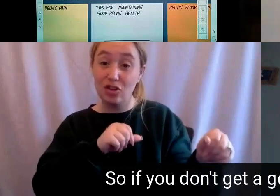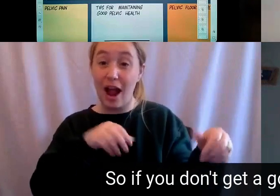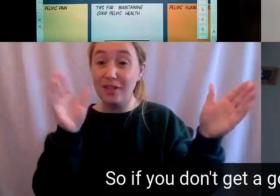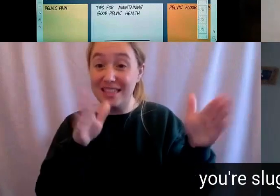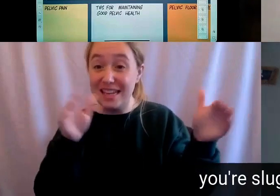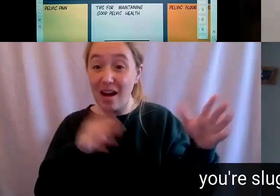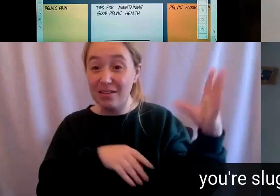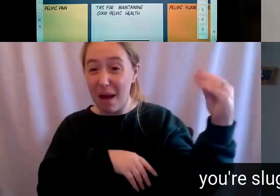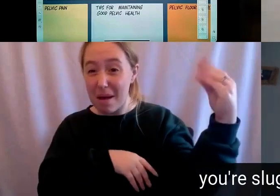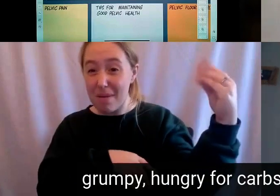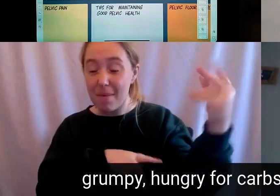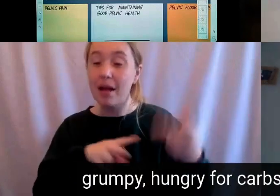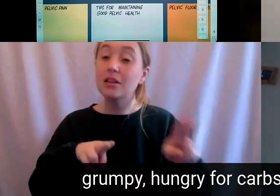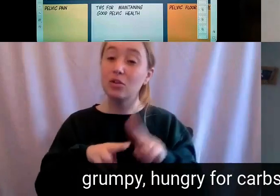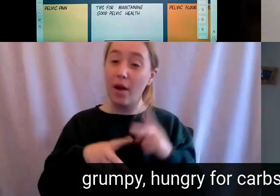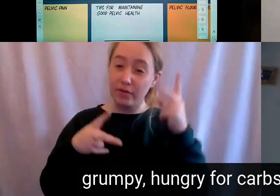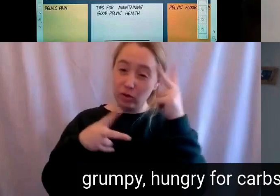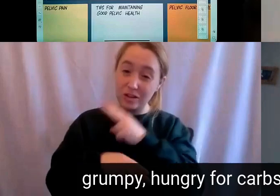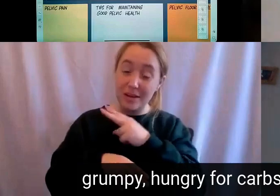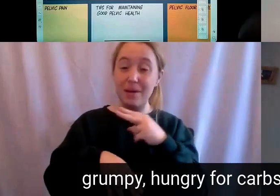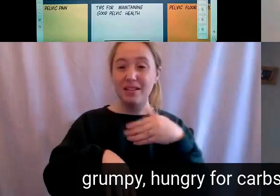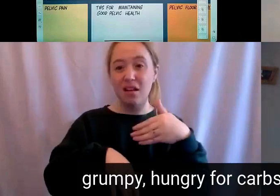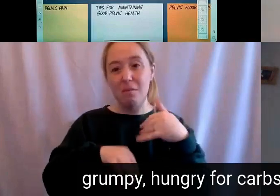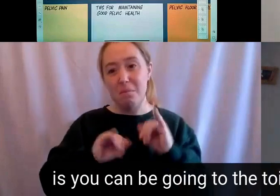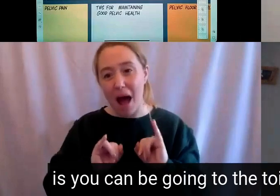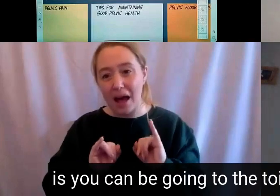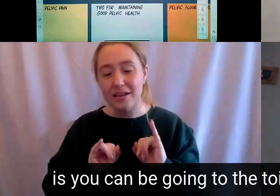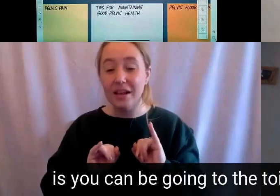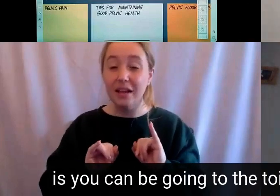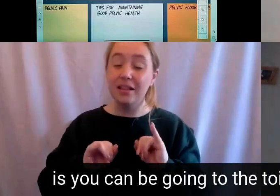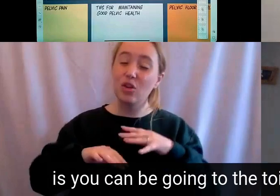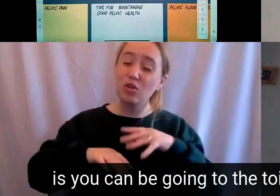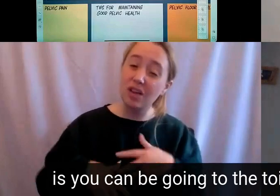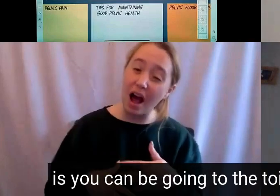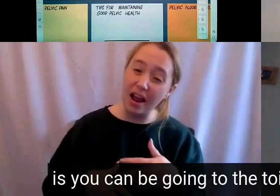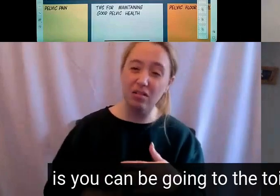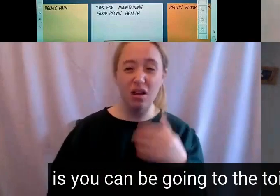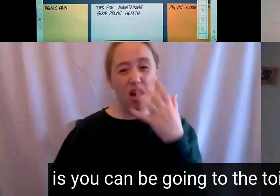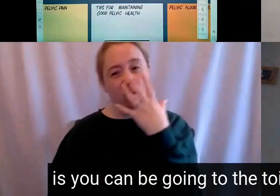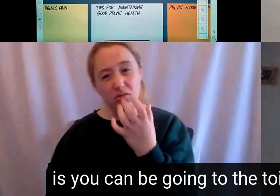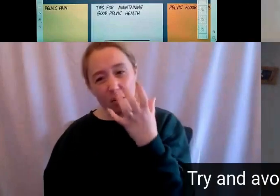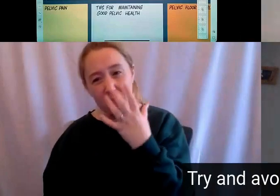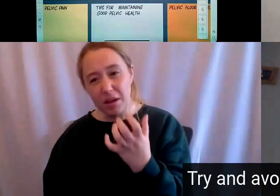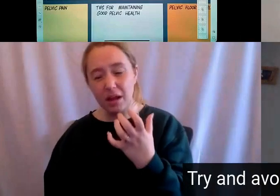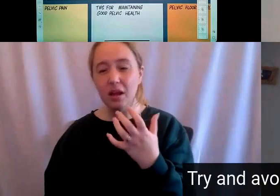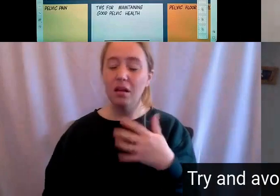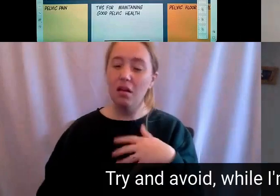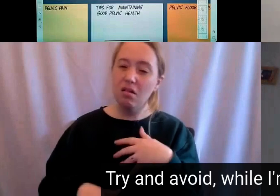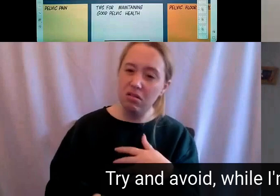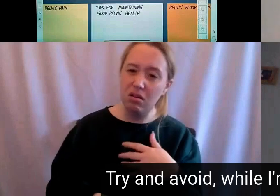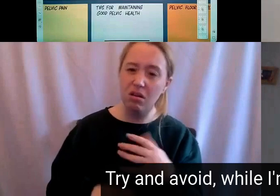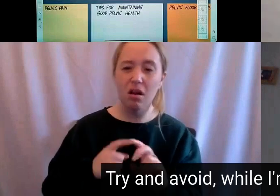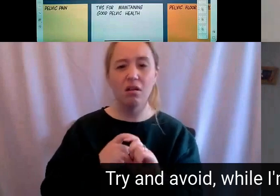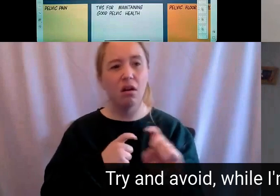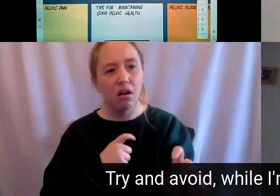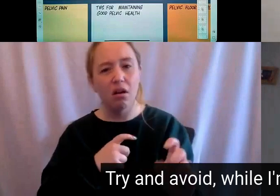quality sleep, you're sluggish, grumpy, hungry for carbs. And the other thing is you can be going to the toilet for something to do. Try and avoid that.